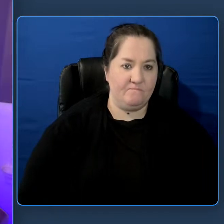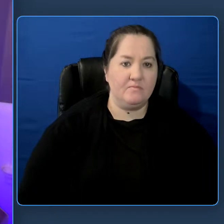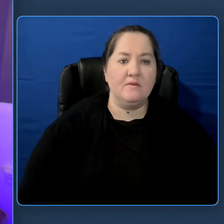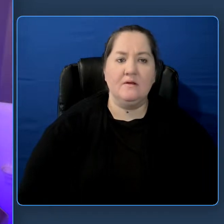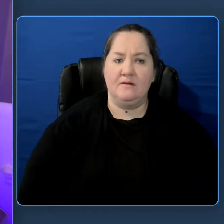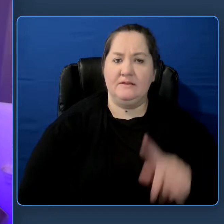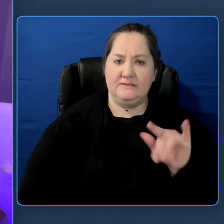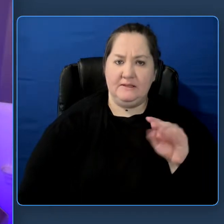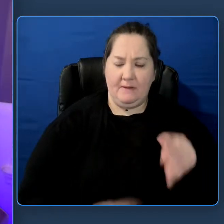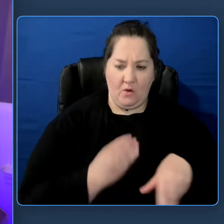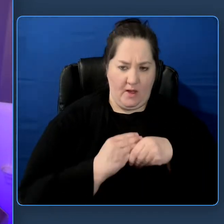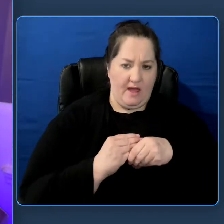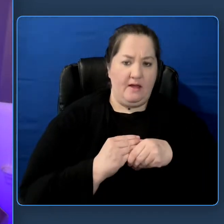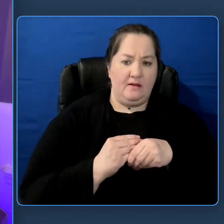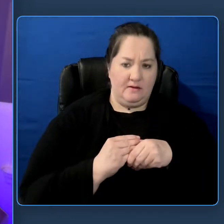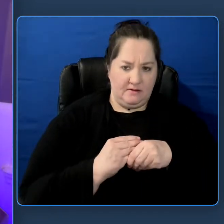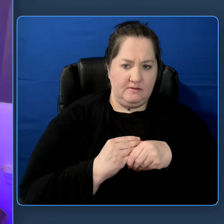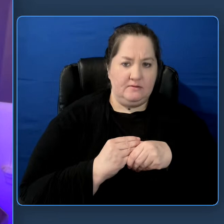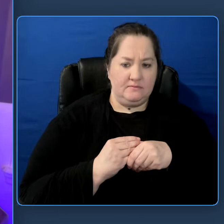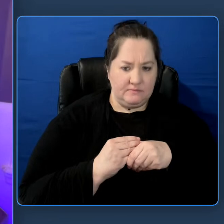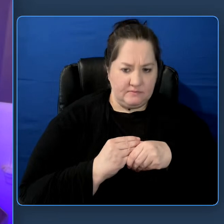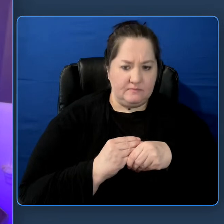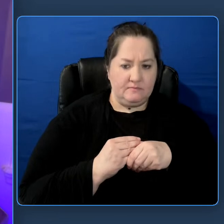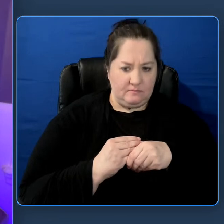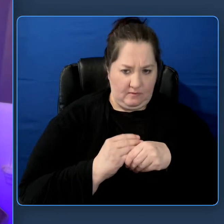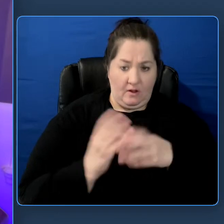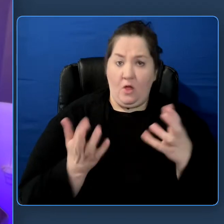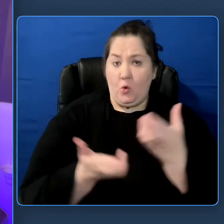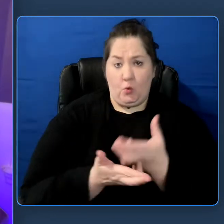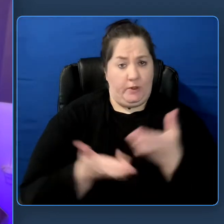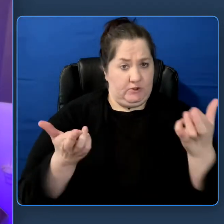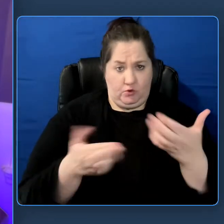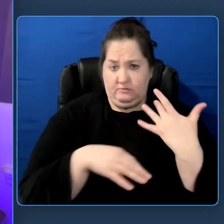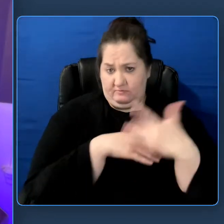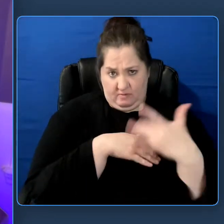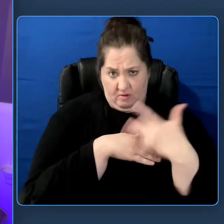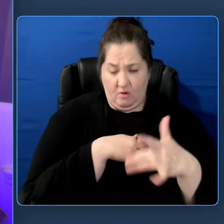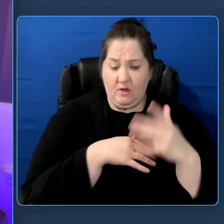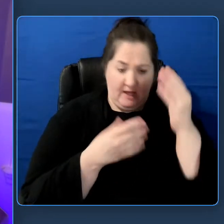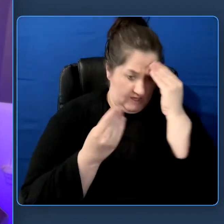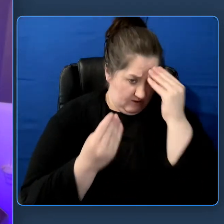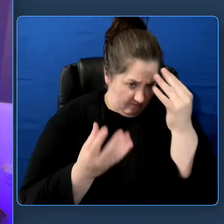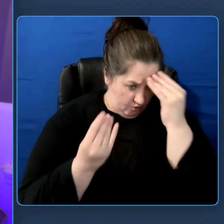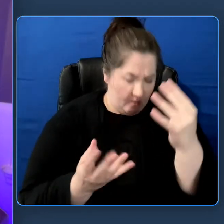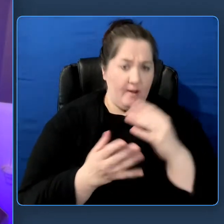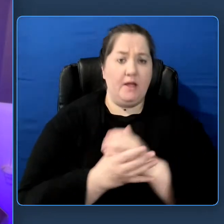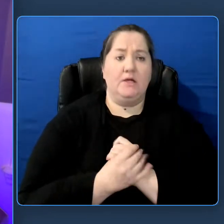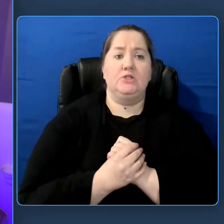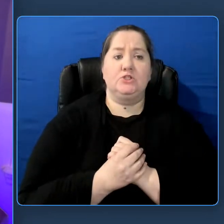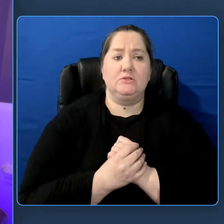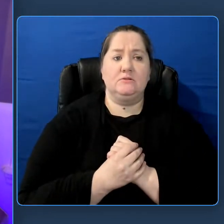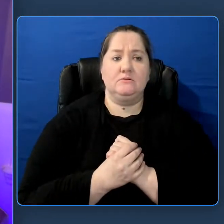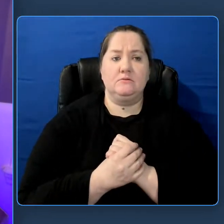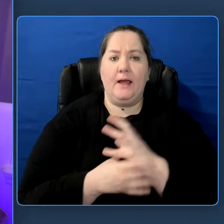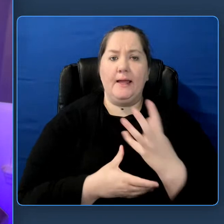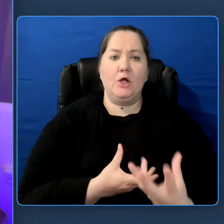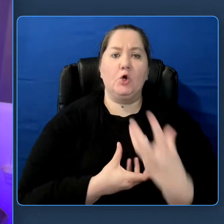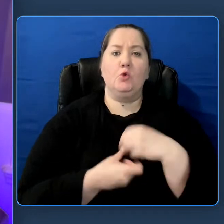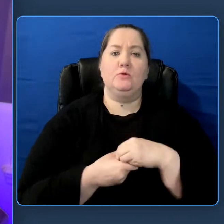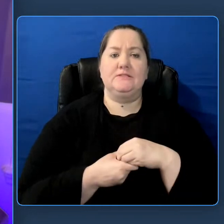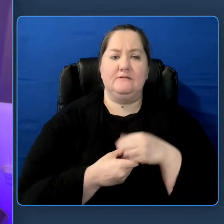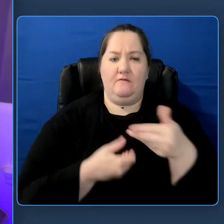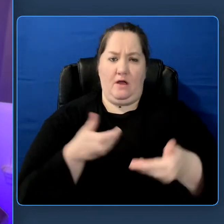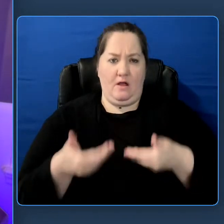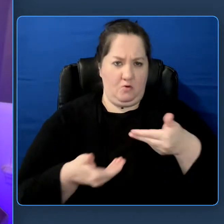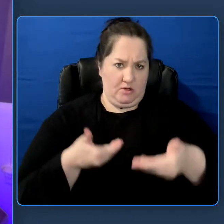I'll just add real quick that there are a lot of resources out there with information about inclusive